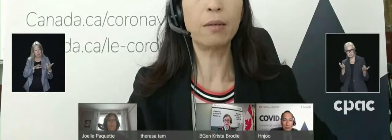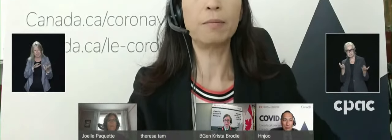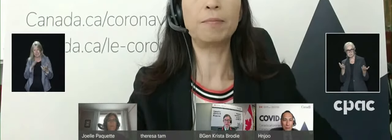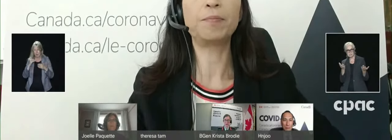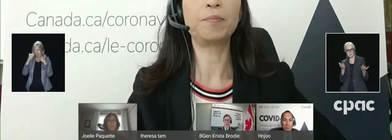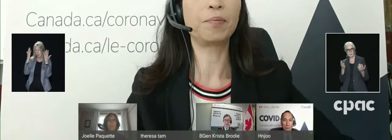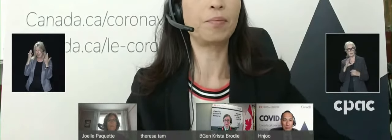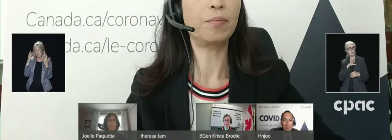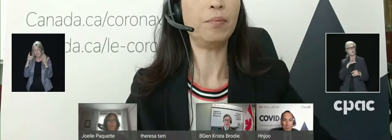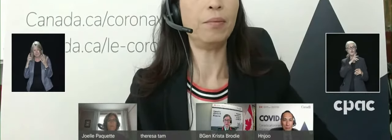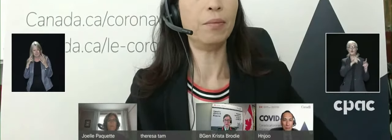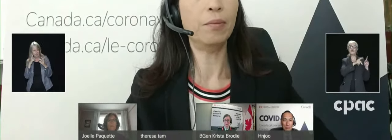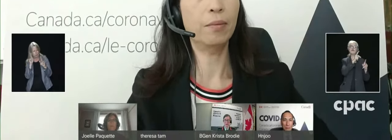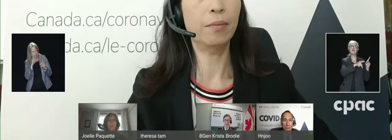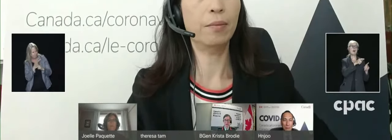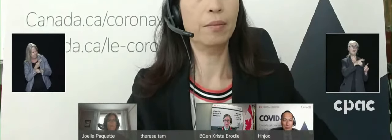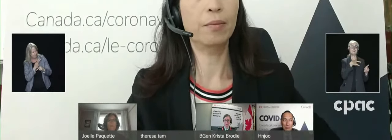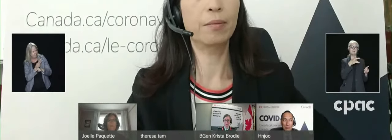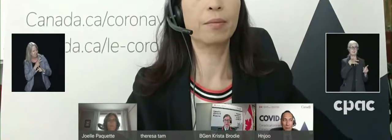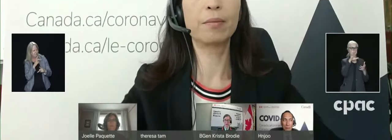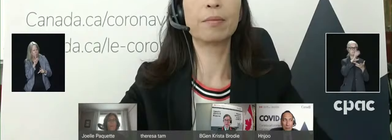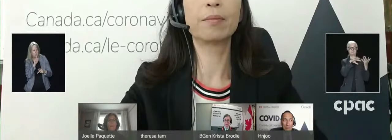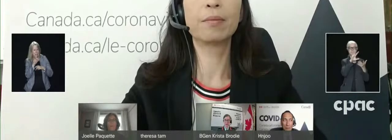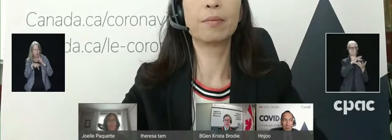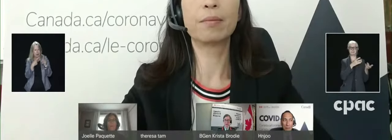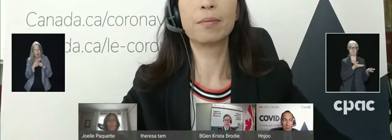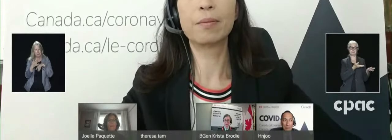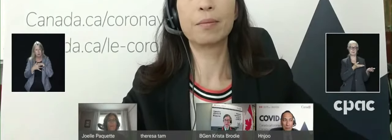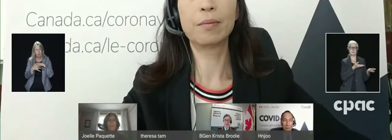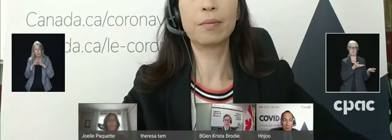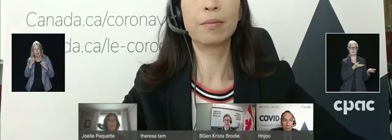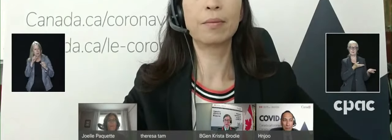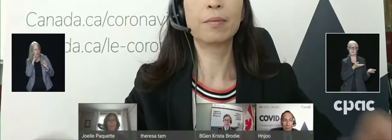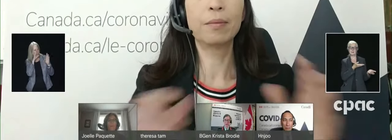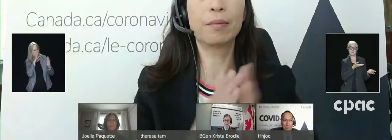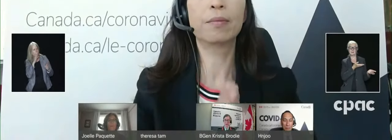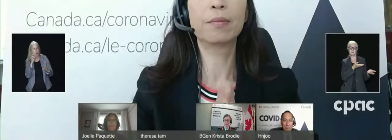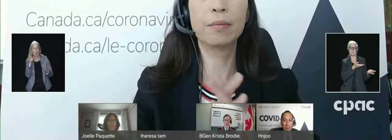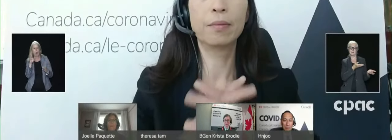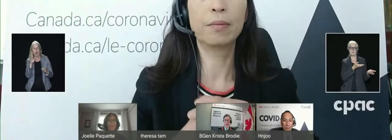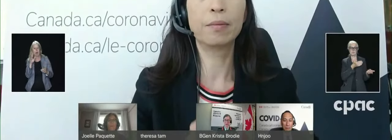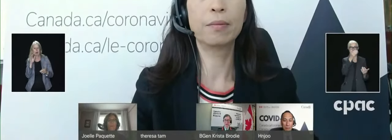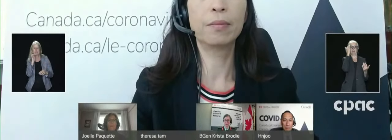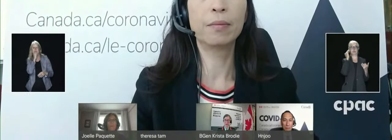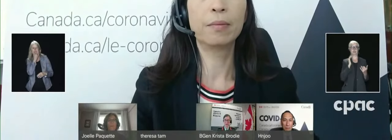these tools on the website, they just won't pay attention to them and they could get it wrong?